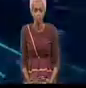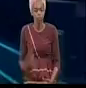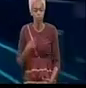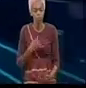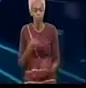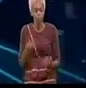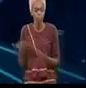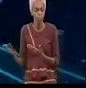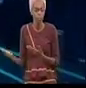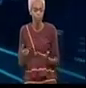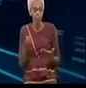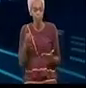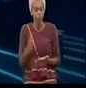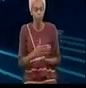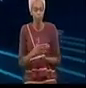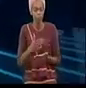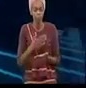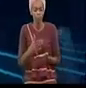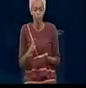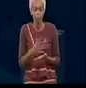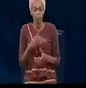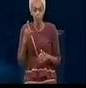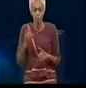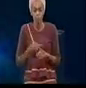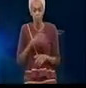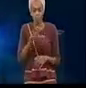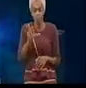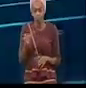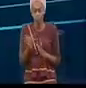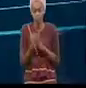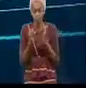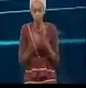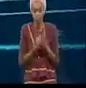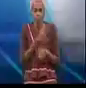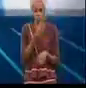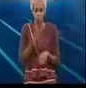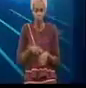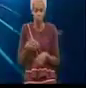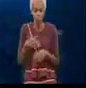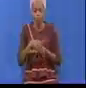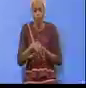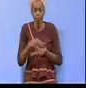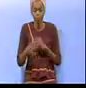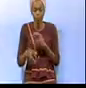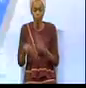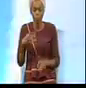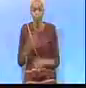We now bring you choir ministrations from regions, states, and nations across the world.